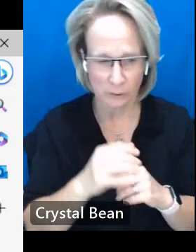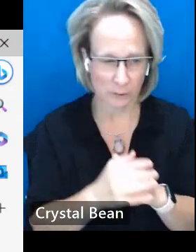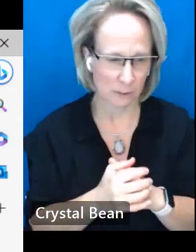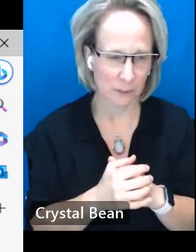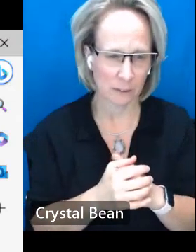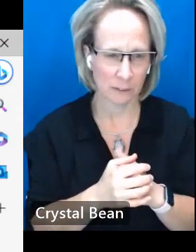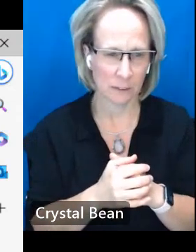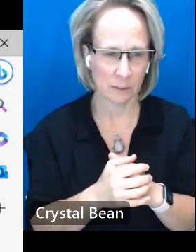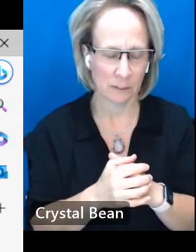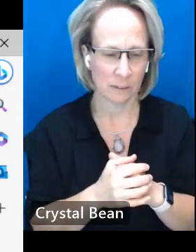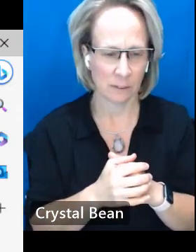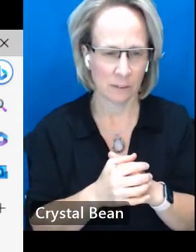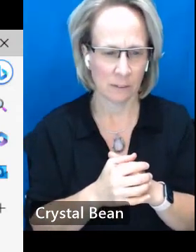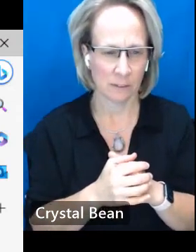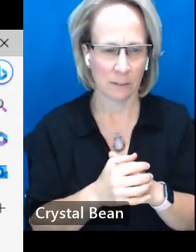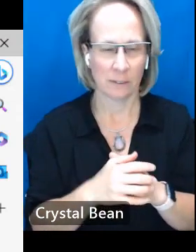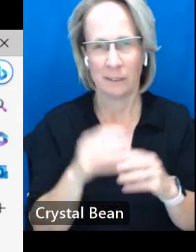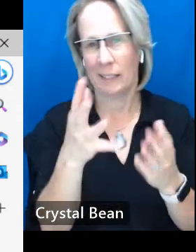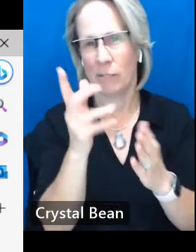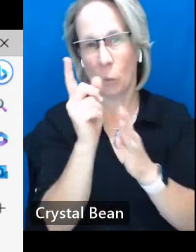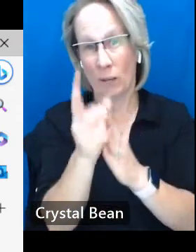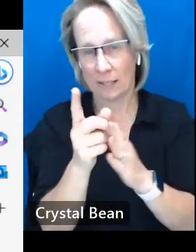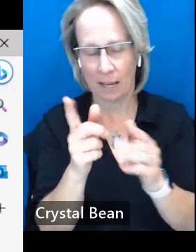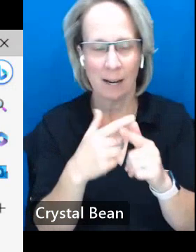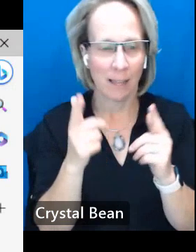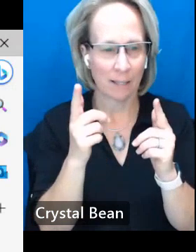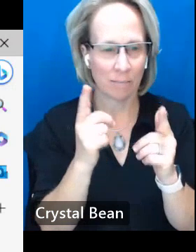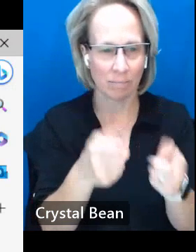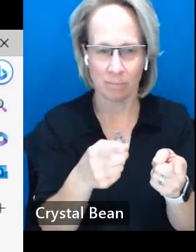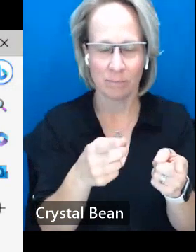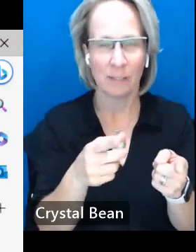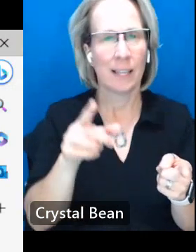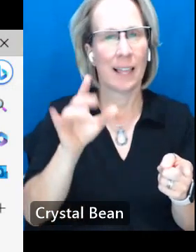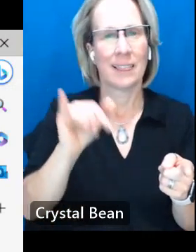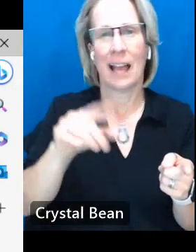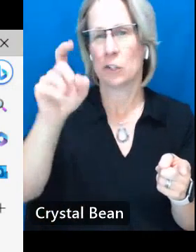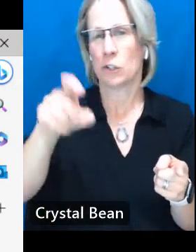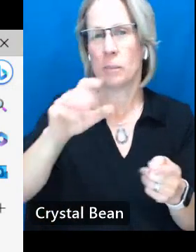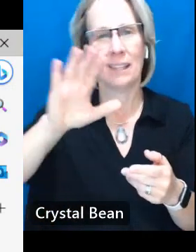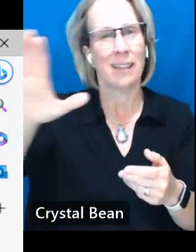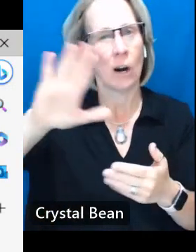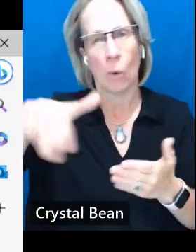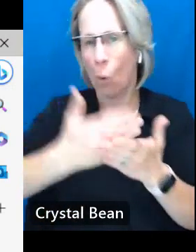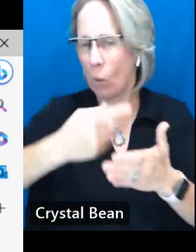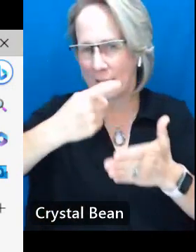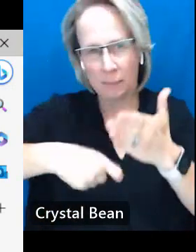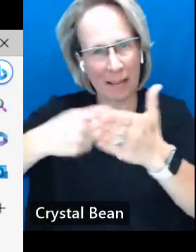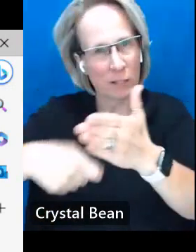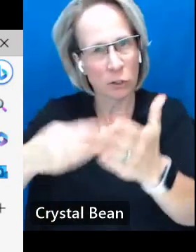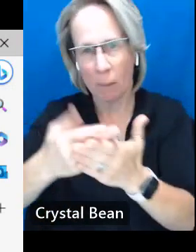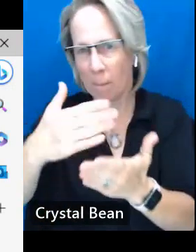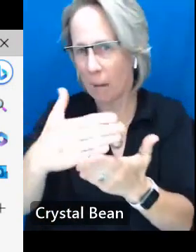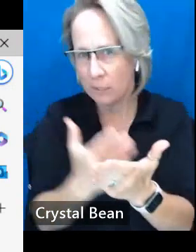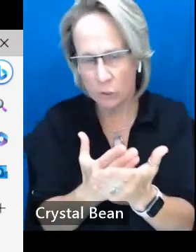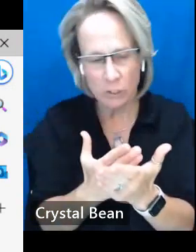Give it a second here, and there you go. So this should be their entire expenditure budget. Even if it was adjusted by